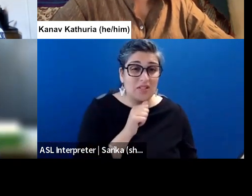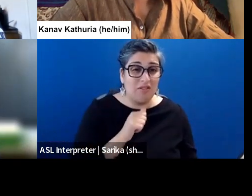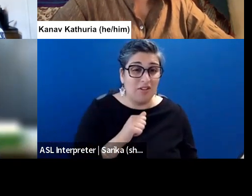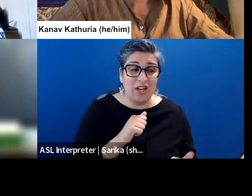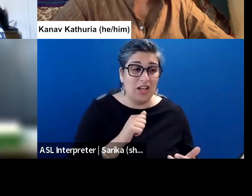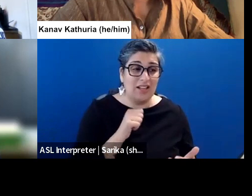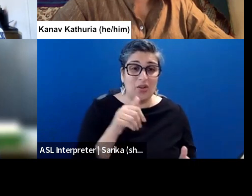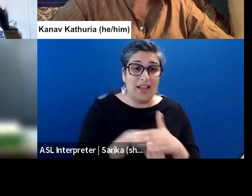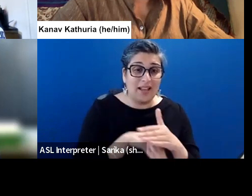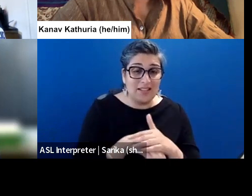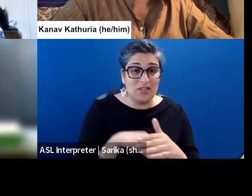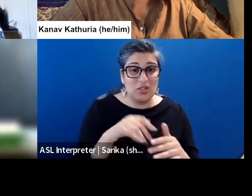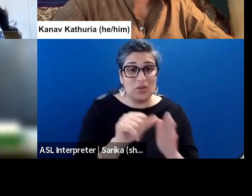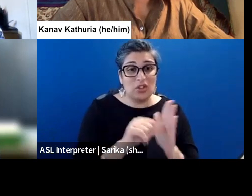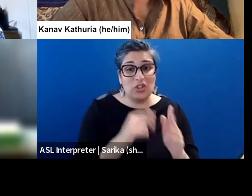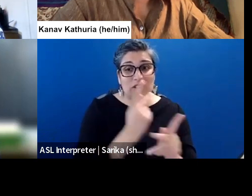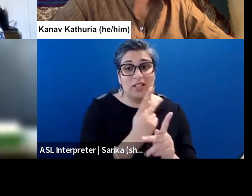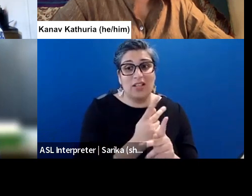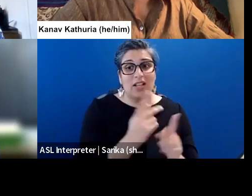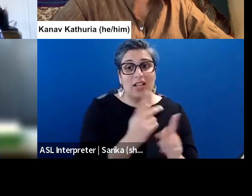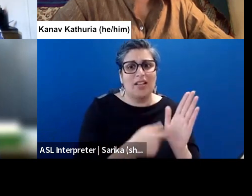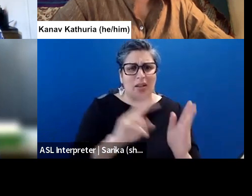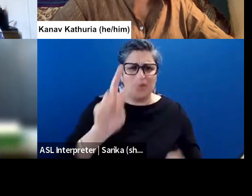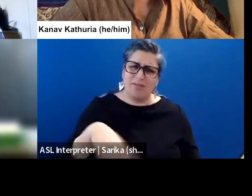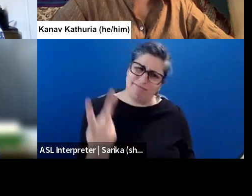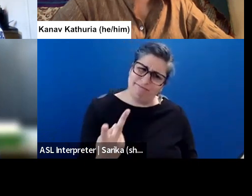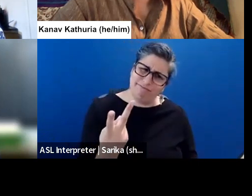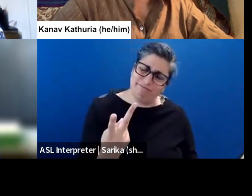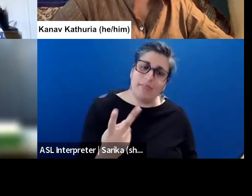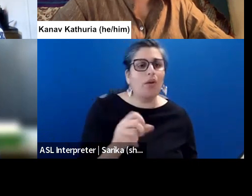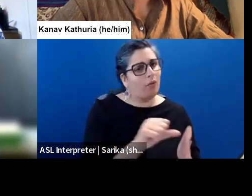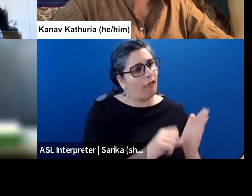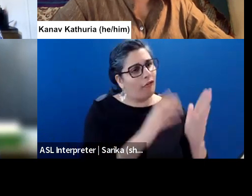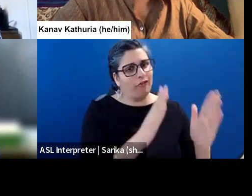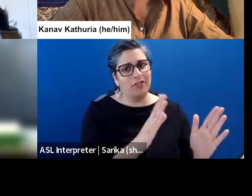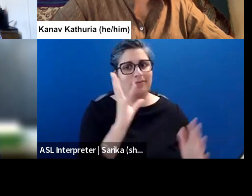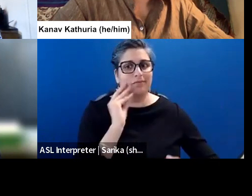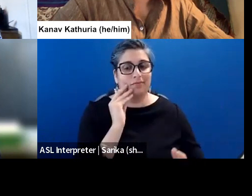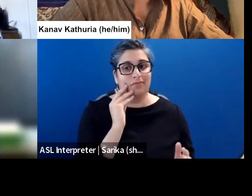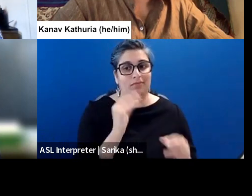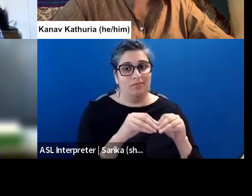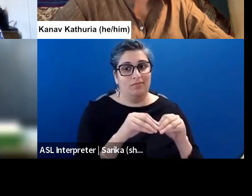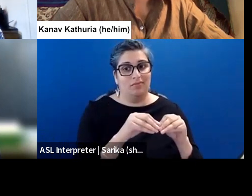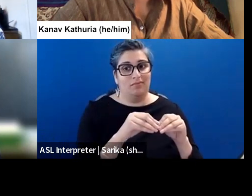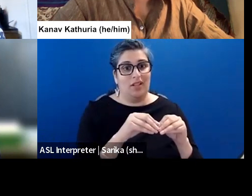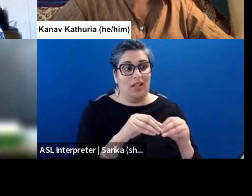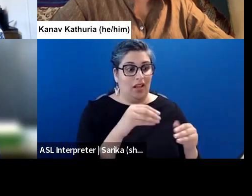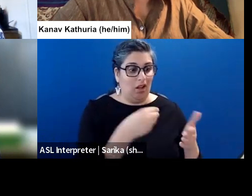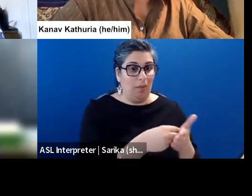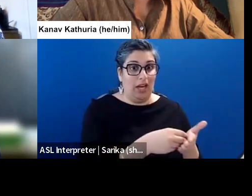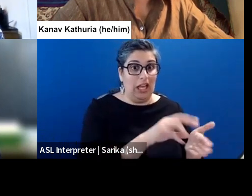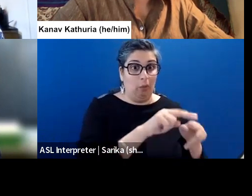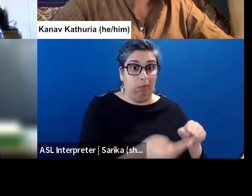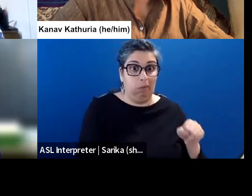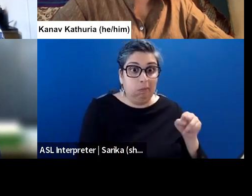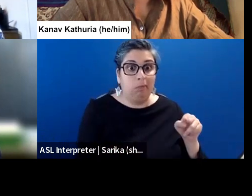long time. But sometimes there was actually the reverse, where surgeons who were experiencing a loss in their income really wanted